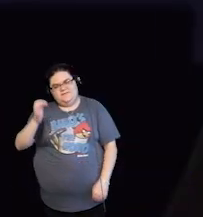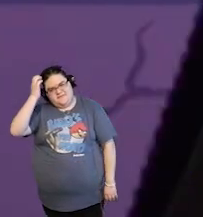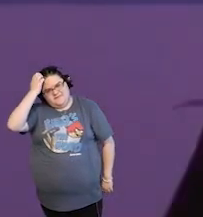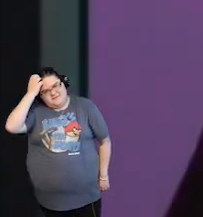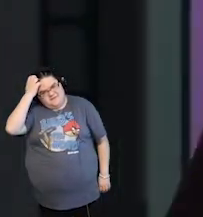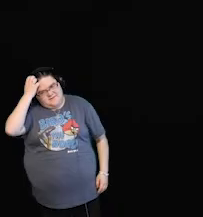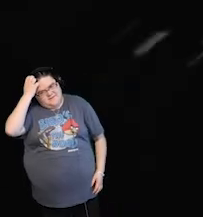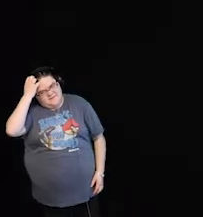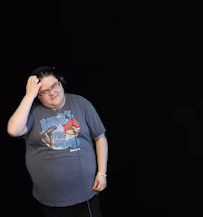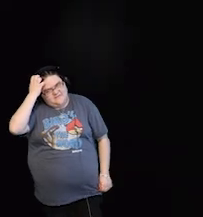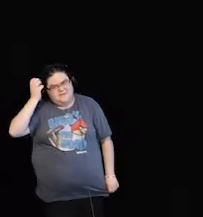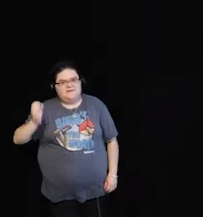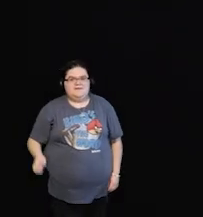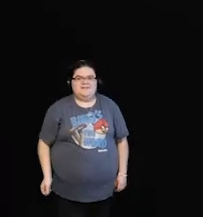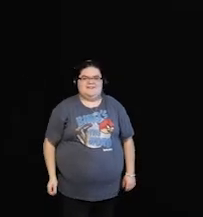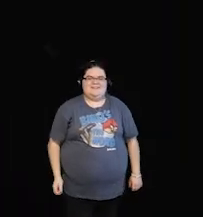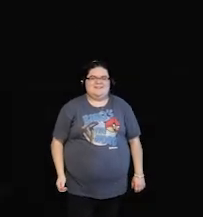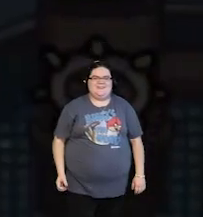Yeah. So...